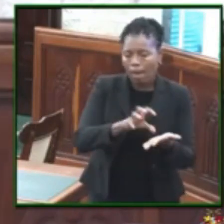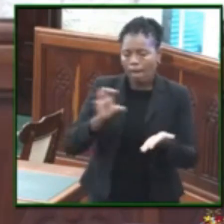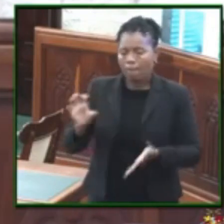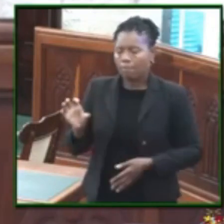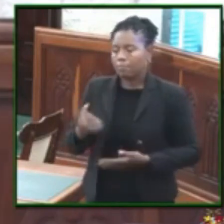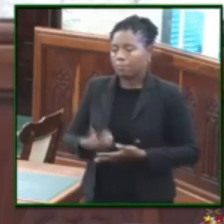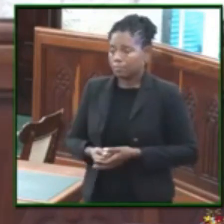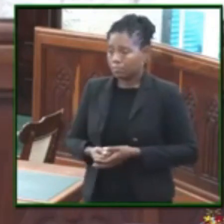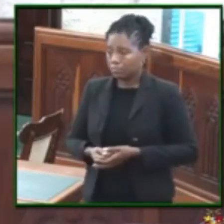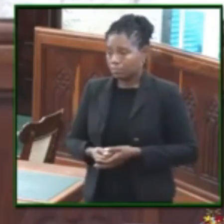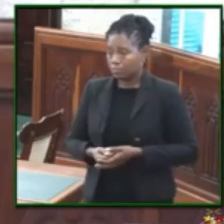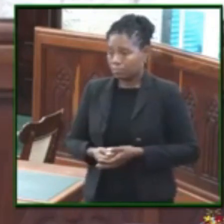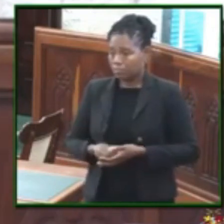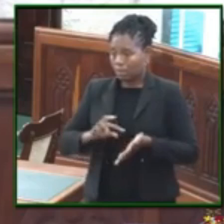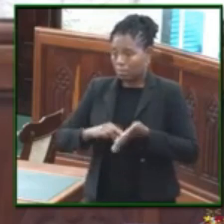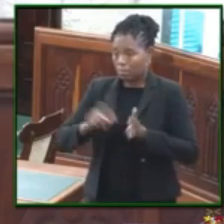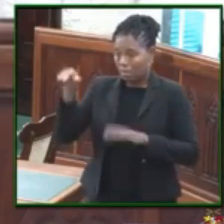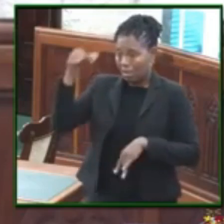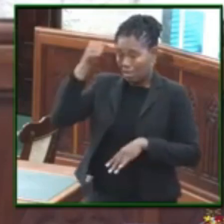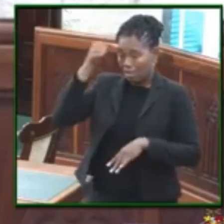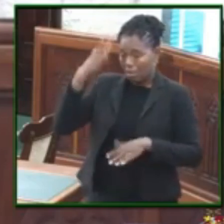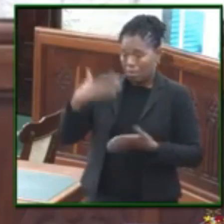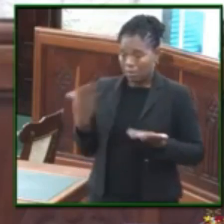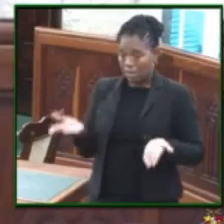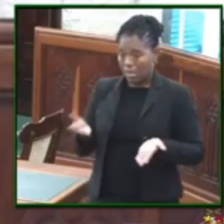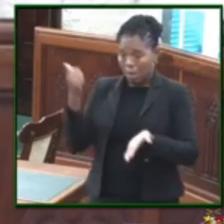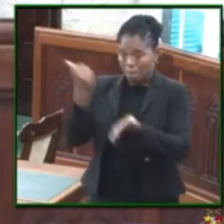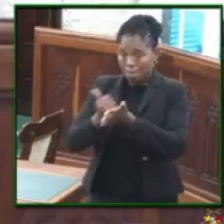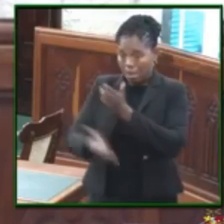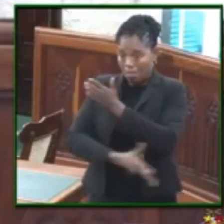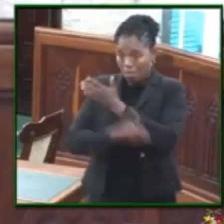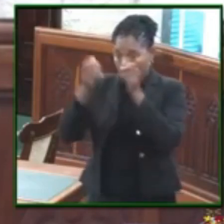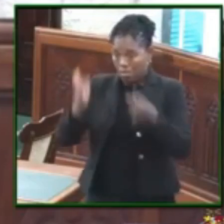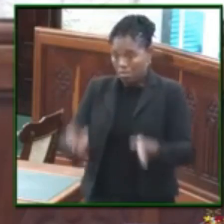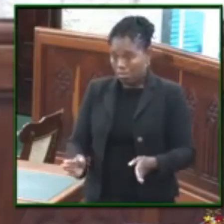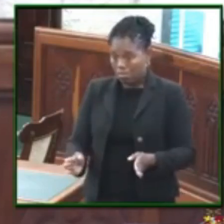Has this government now declared itself to be a bank robber?